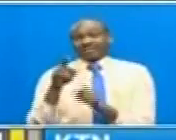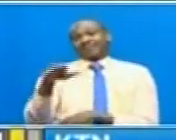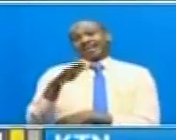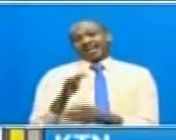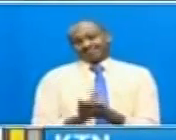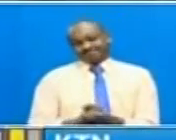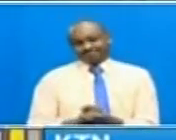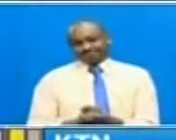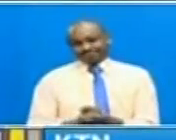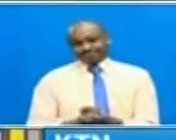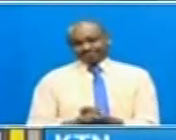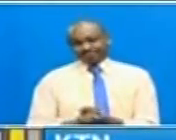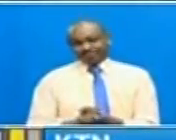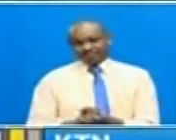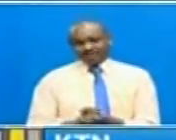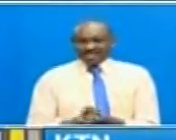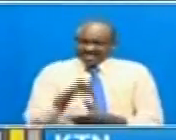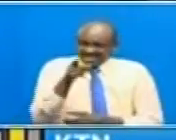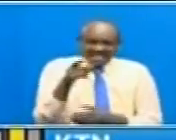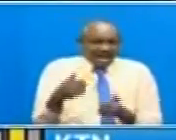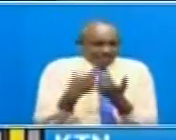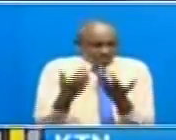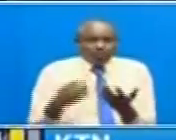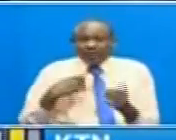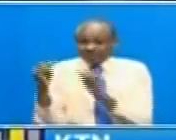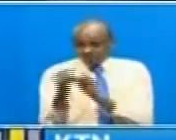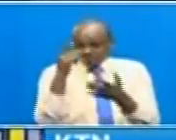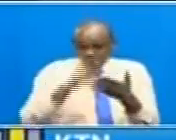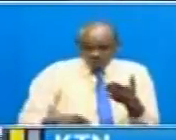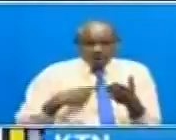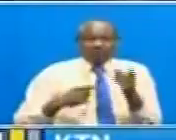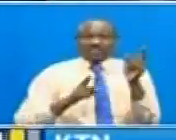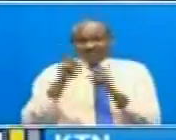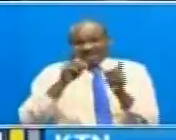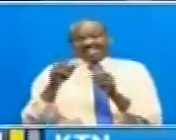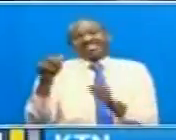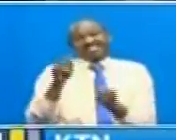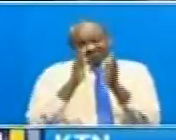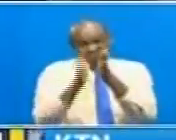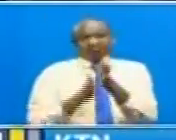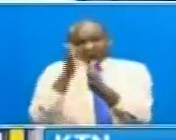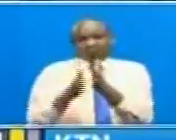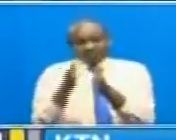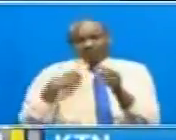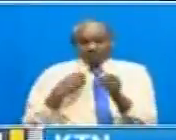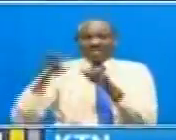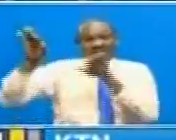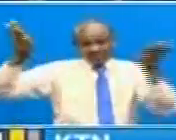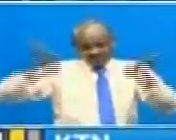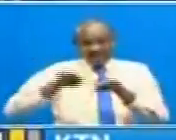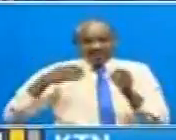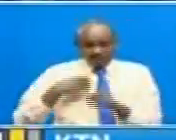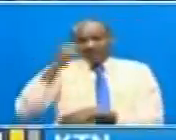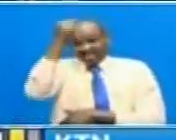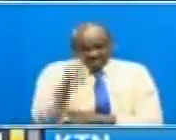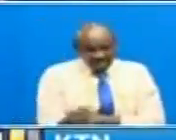Kenya. Part of the package is the introduction of a safari train ride through the scenic Rift Valley from Kajiado